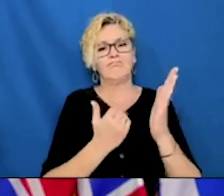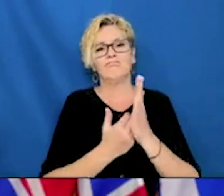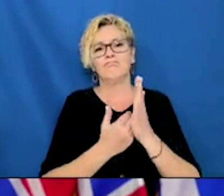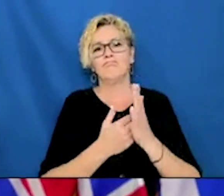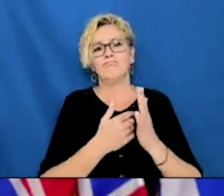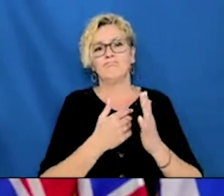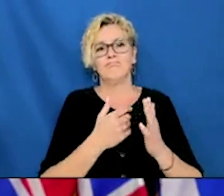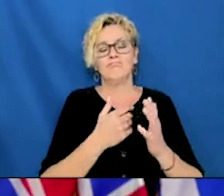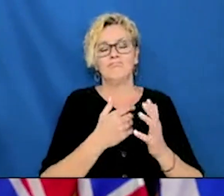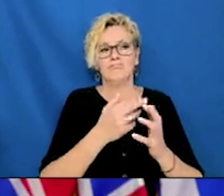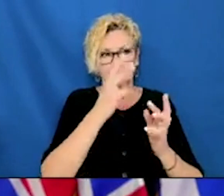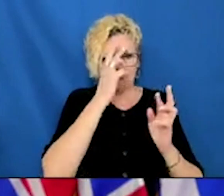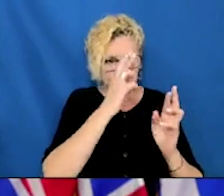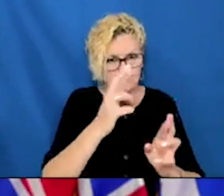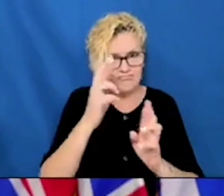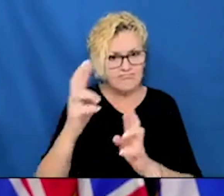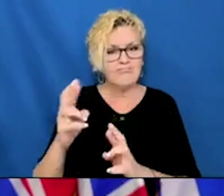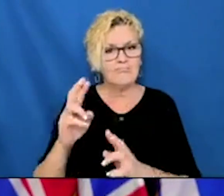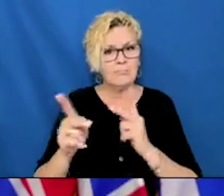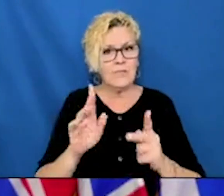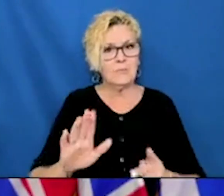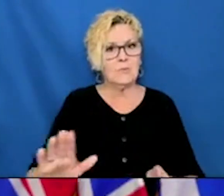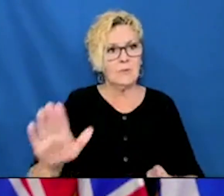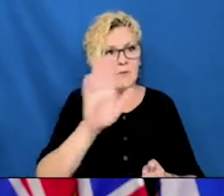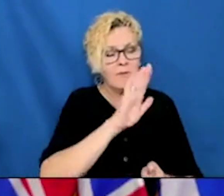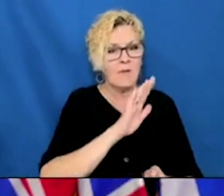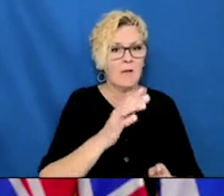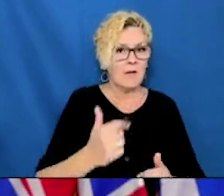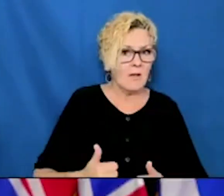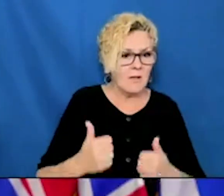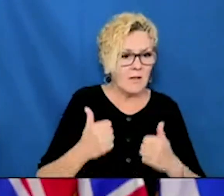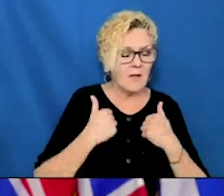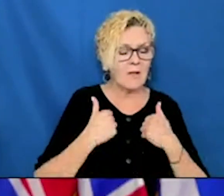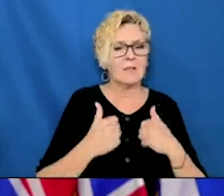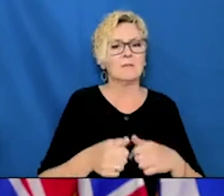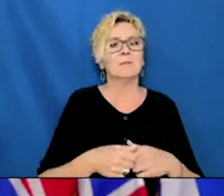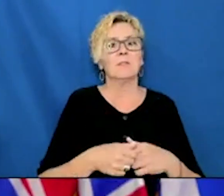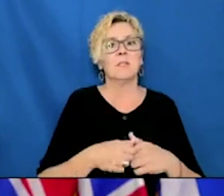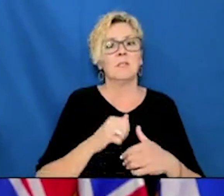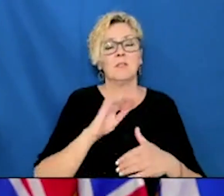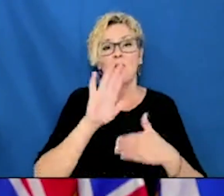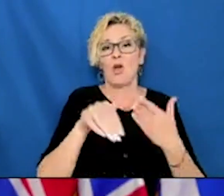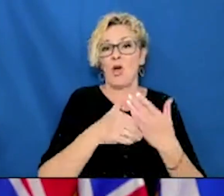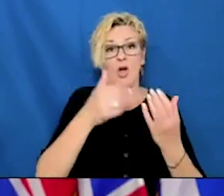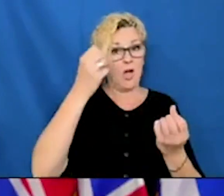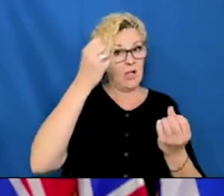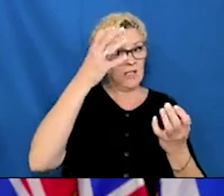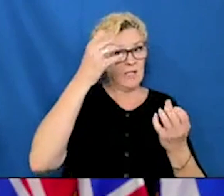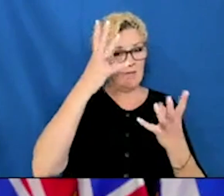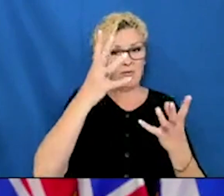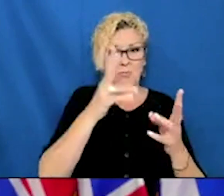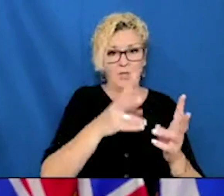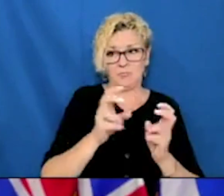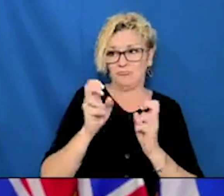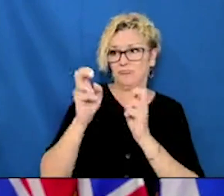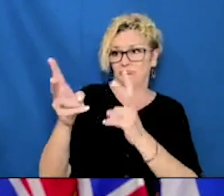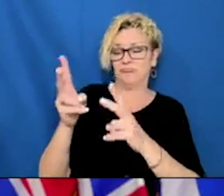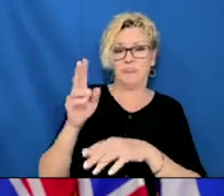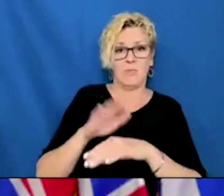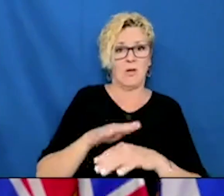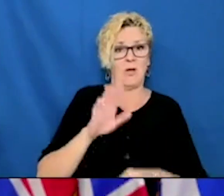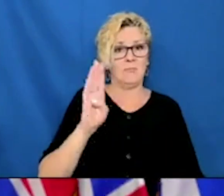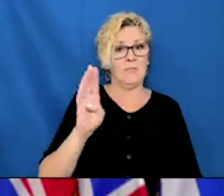the presentation of information daily by the BC CDC, weekly, the surveillance data by the